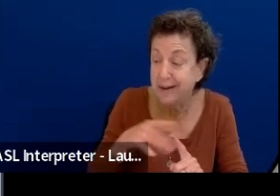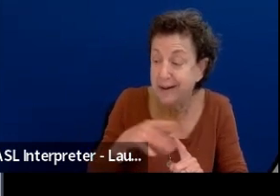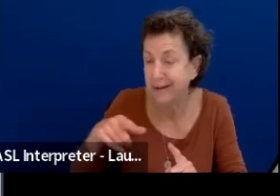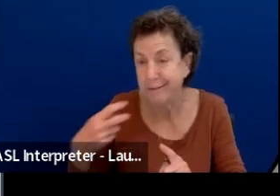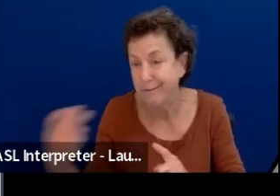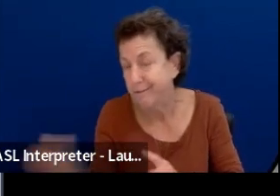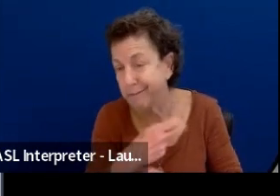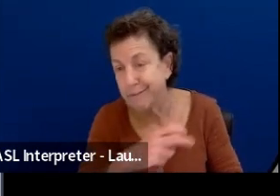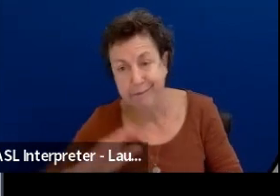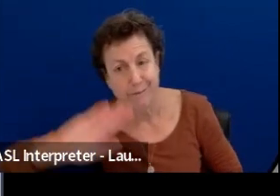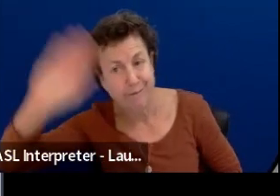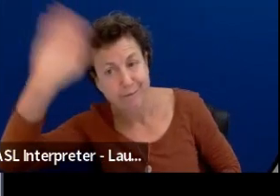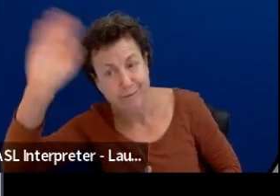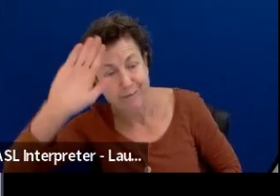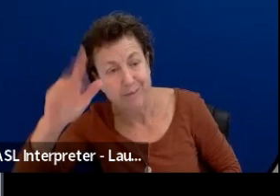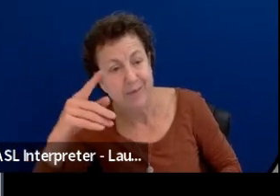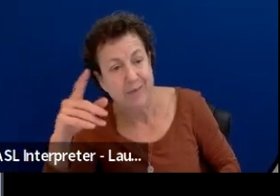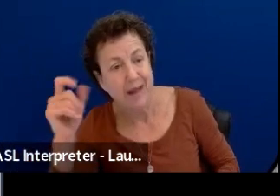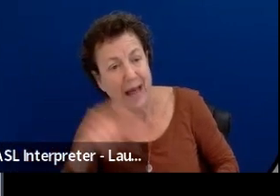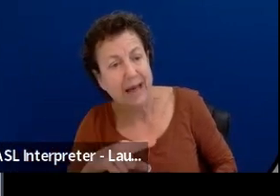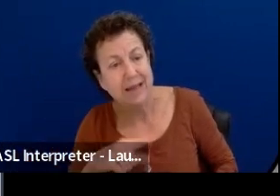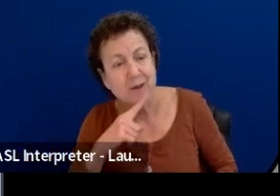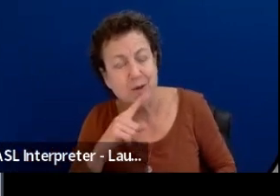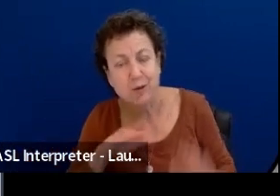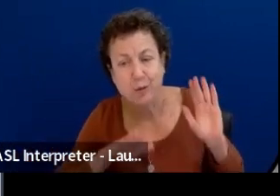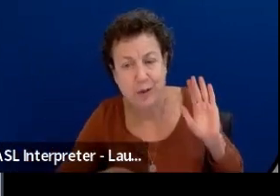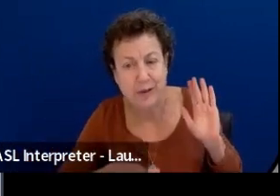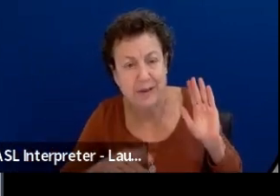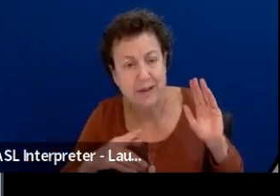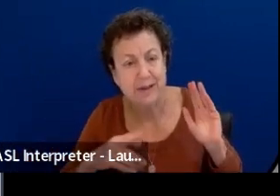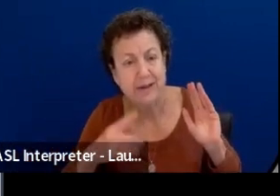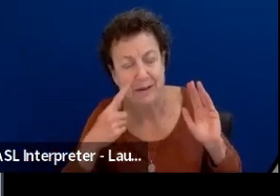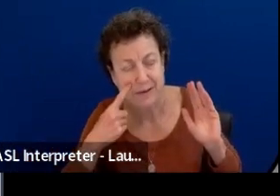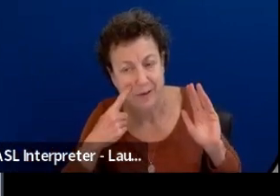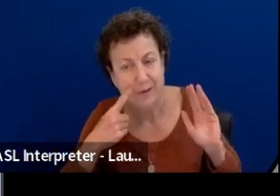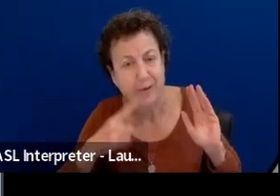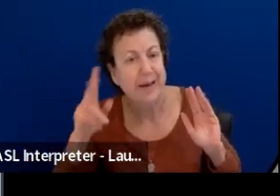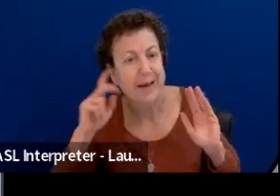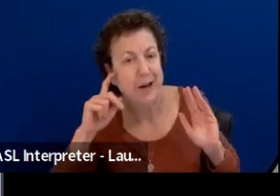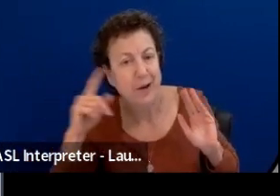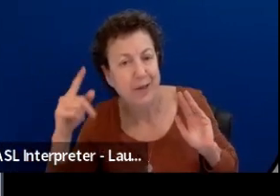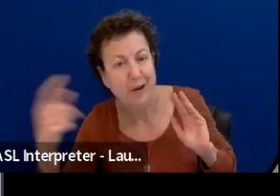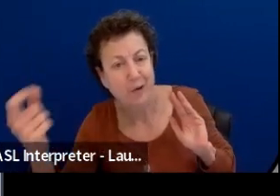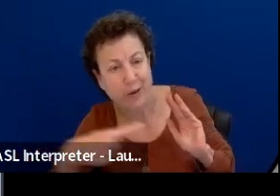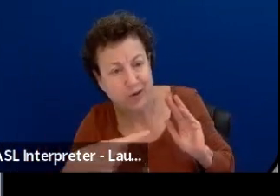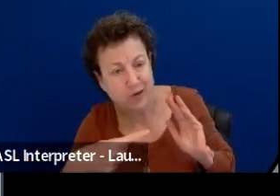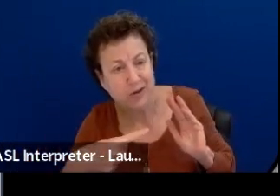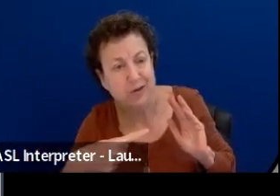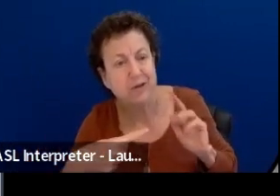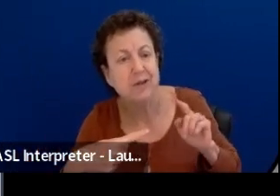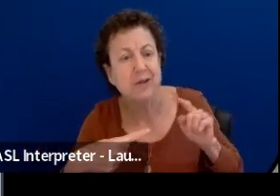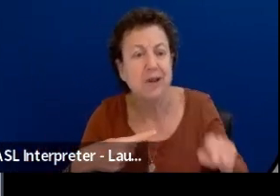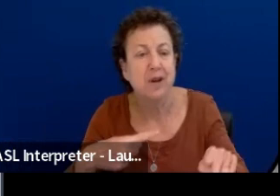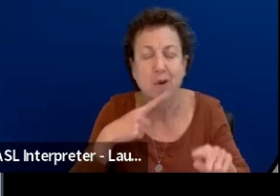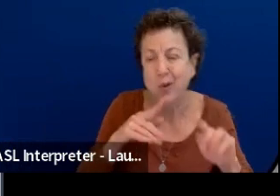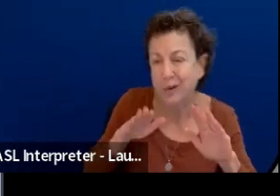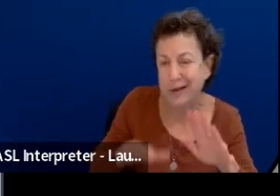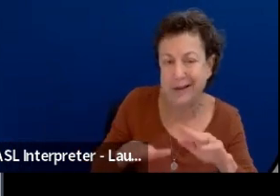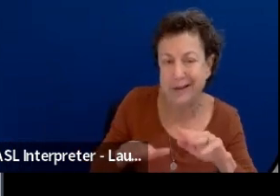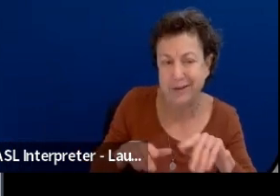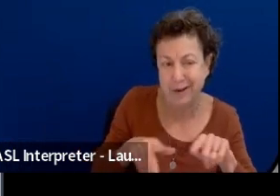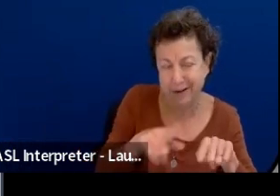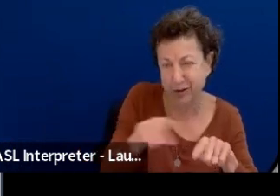questions for anybody who's testifying, we can hear that. And obviously anybody that's